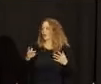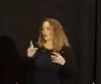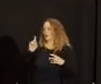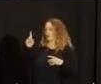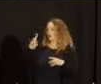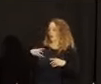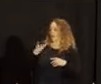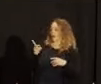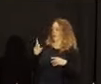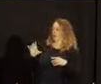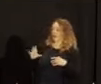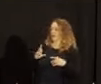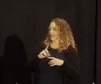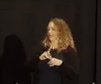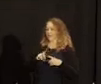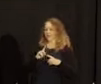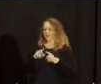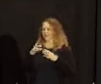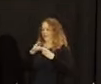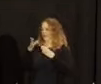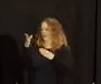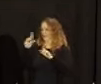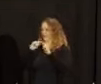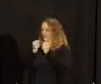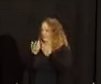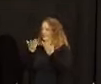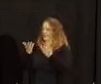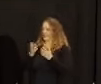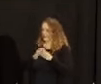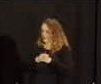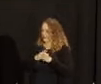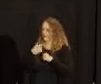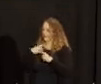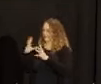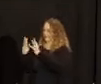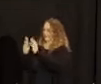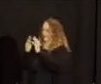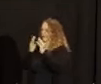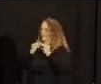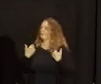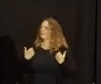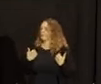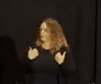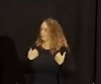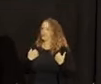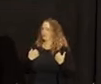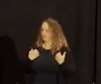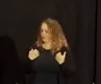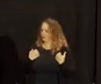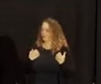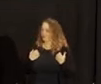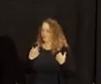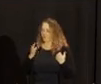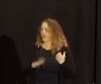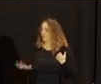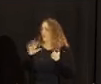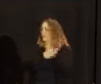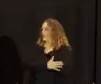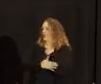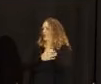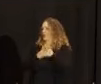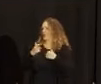D.C. leaders, the Beltway leaders, because leadership comes in every form all around this country. But